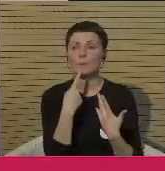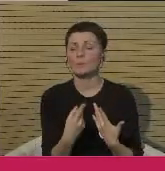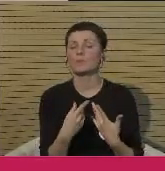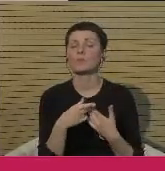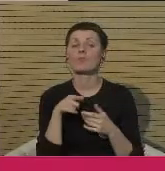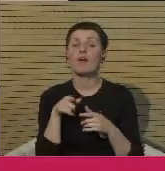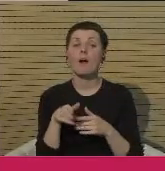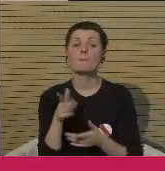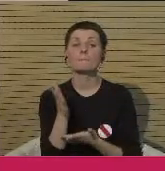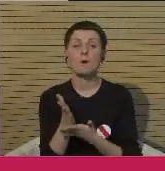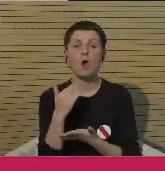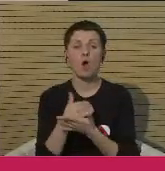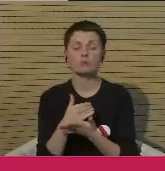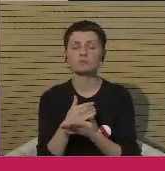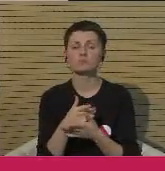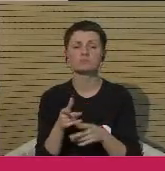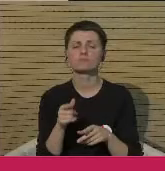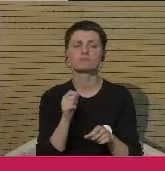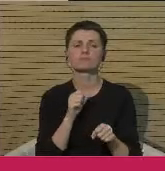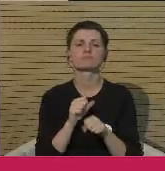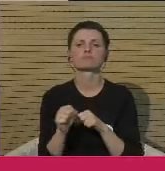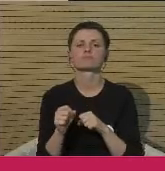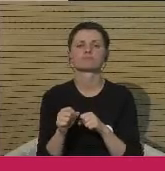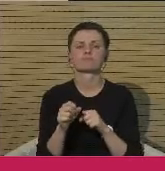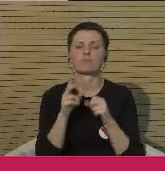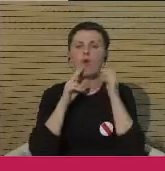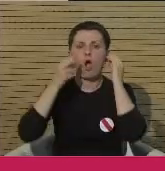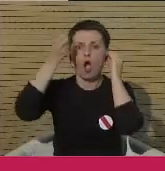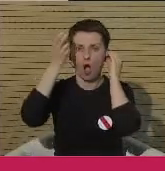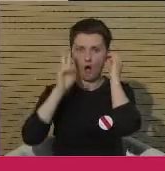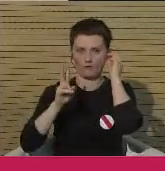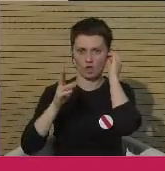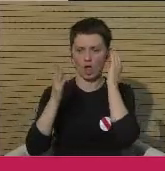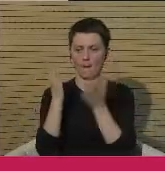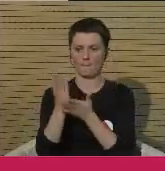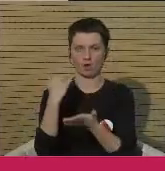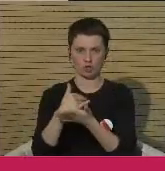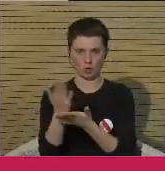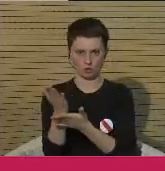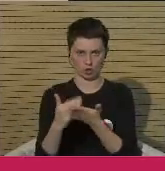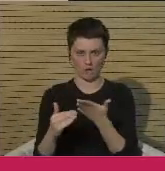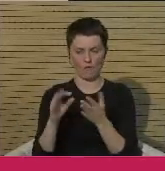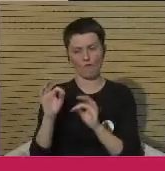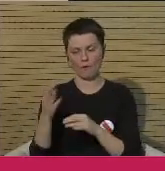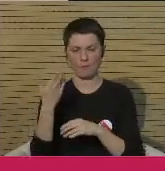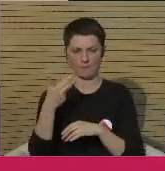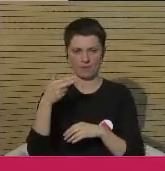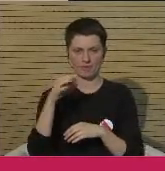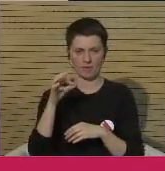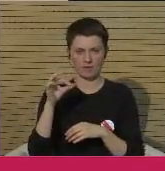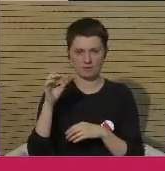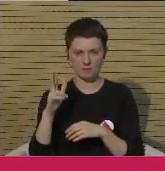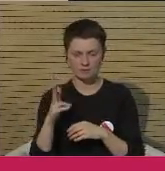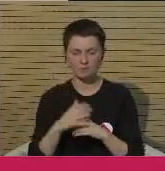they design logos of individual districts. And this is even going beyond